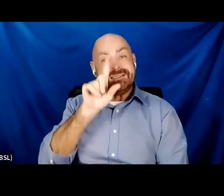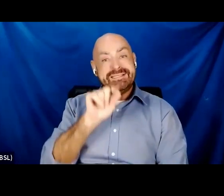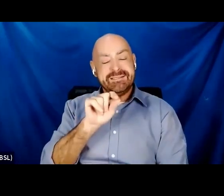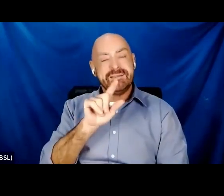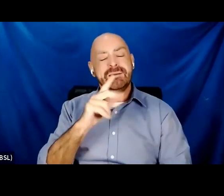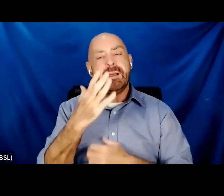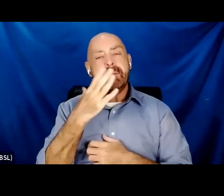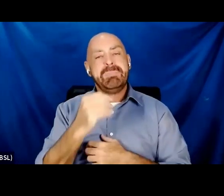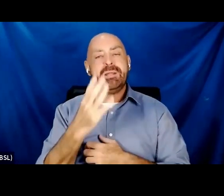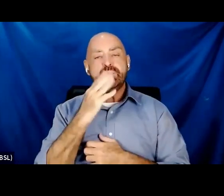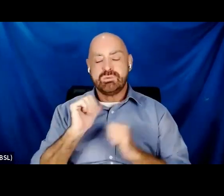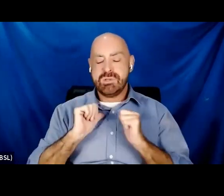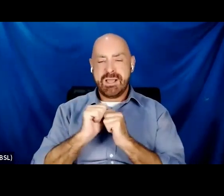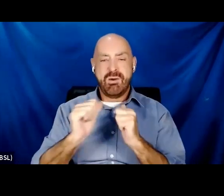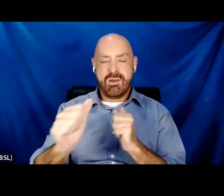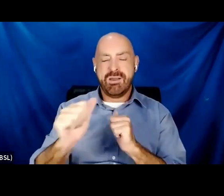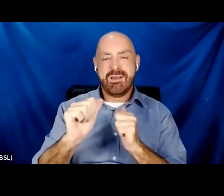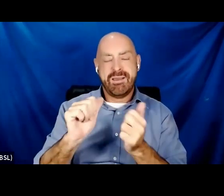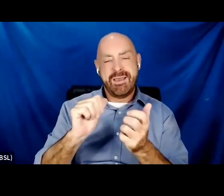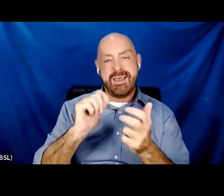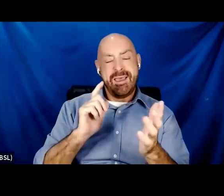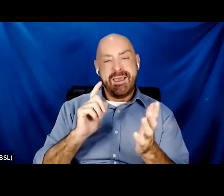our handle at